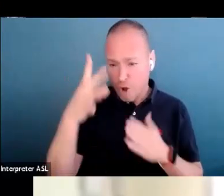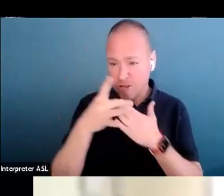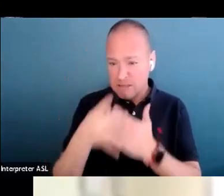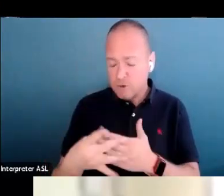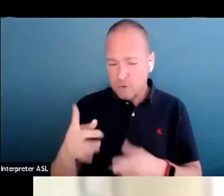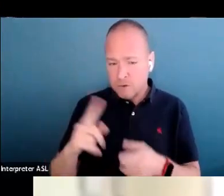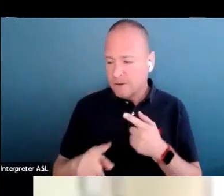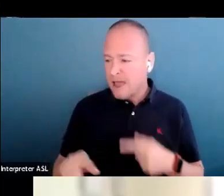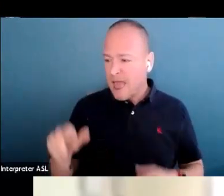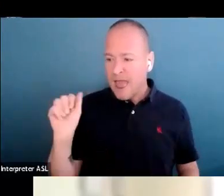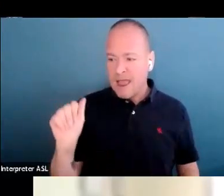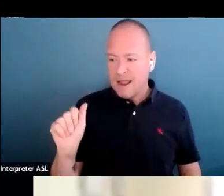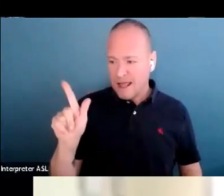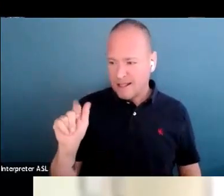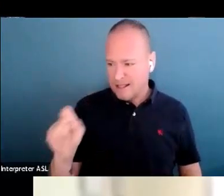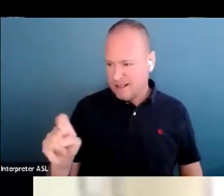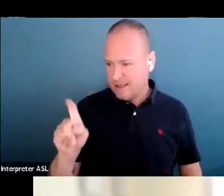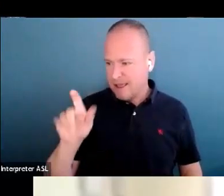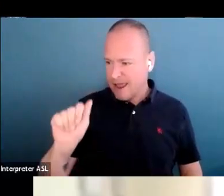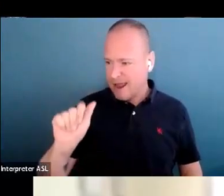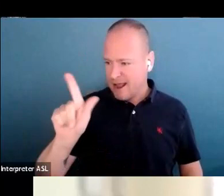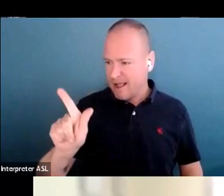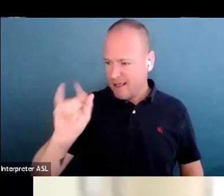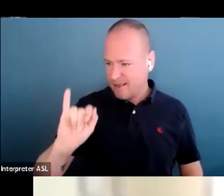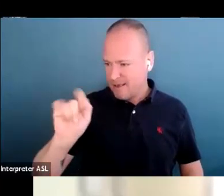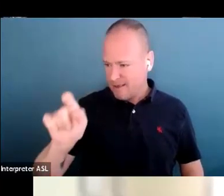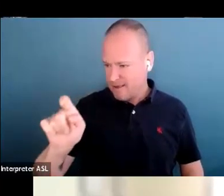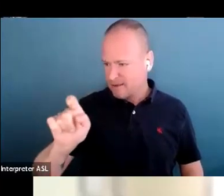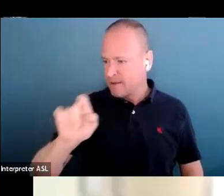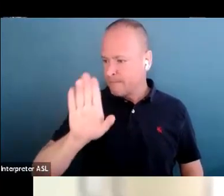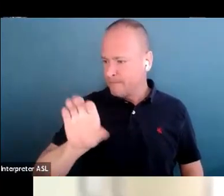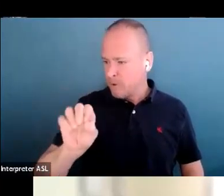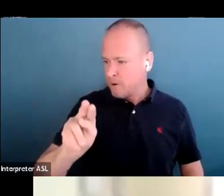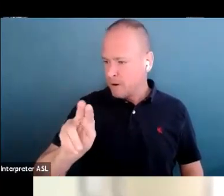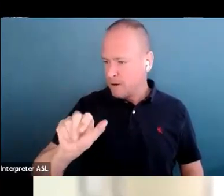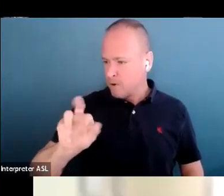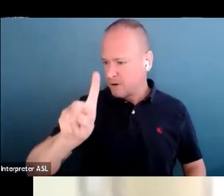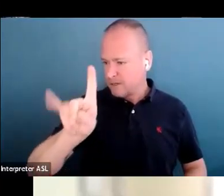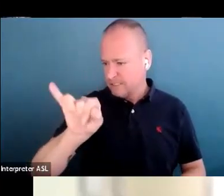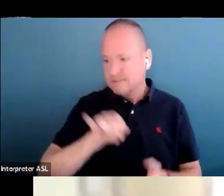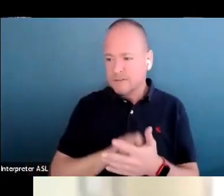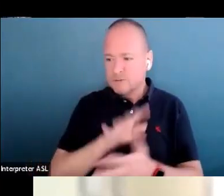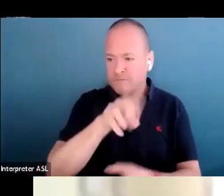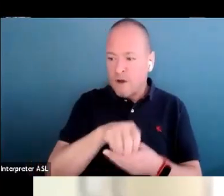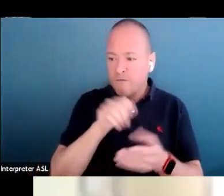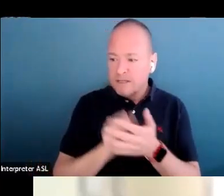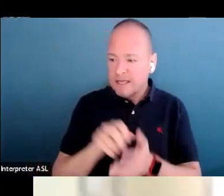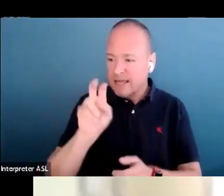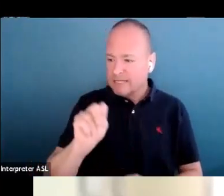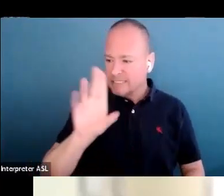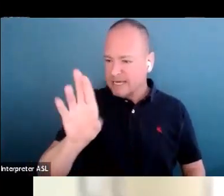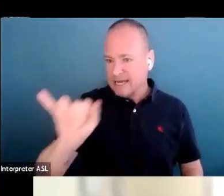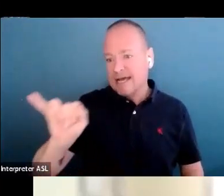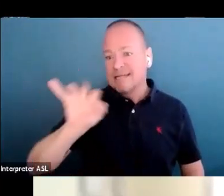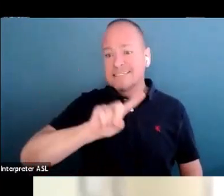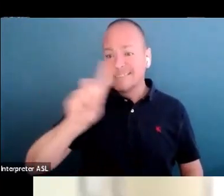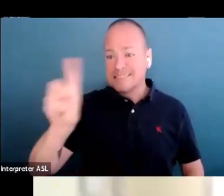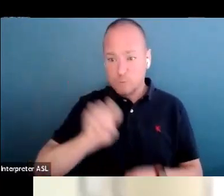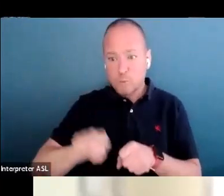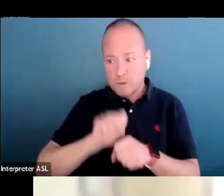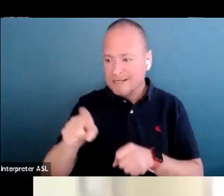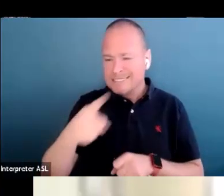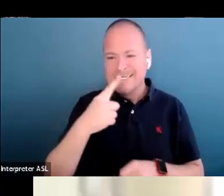with the NCIIDD work that Ren just mentioned. Alex writes, "Thank you to